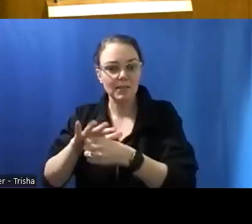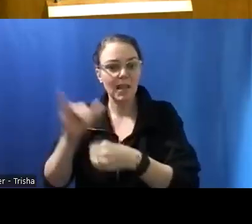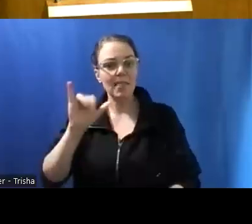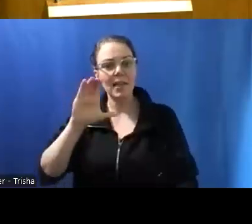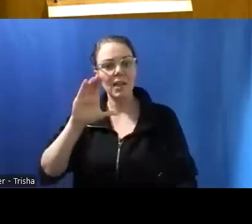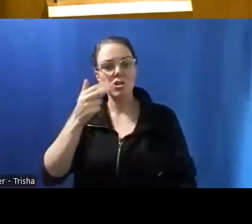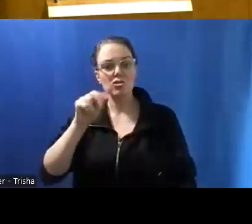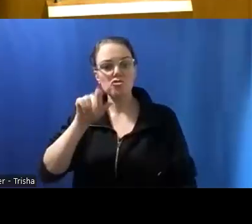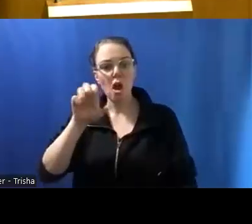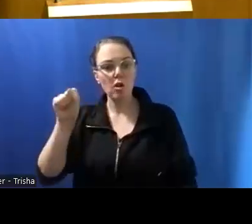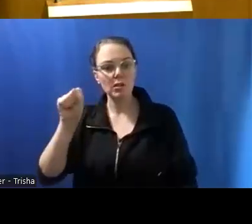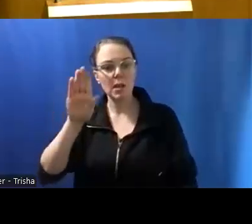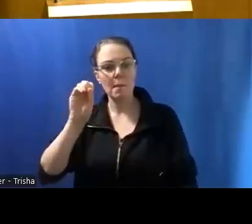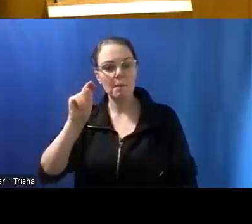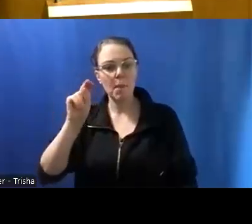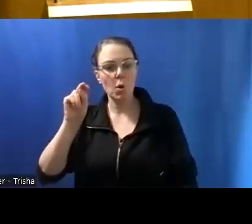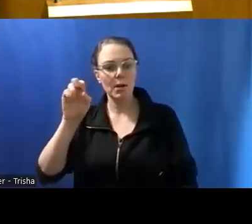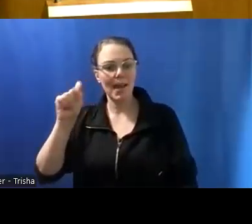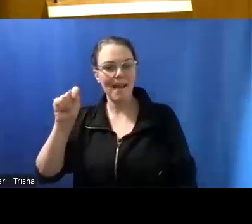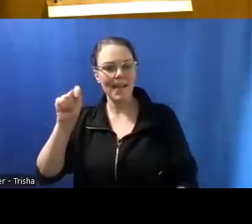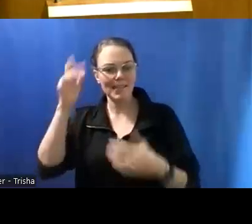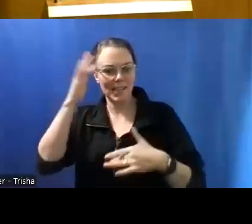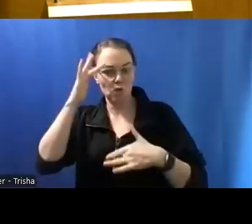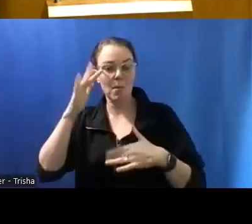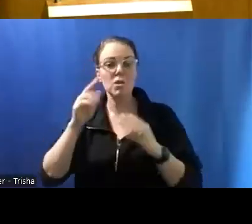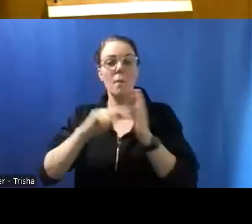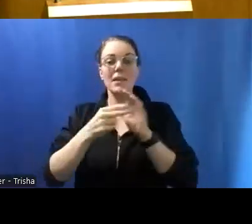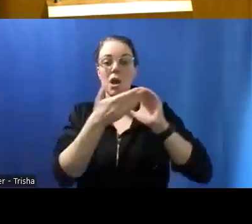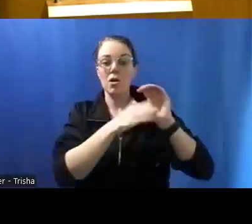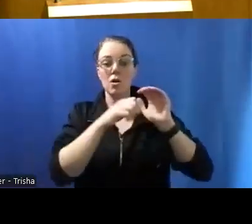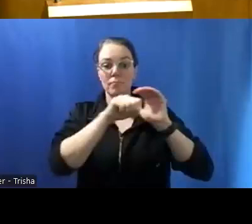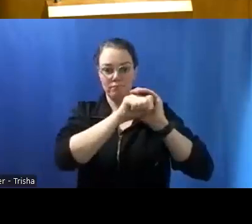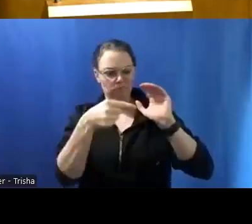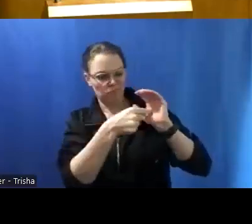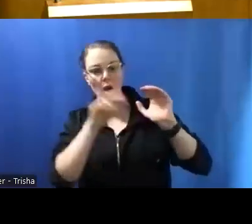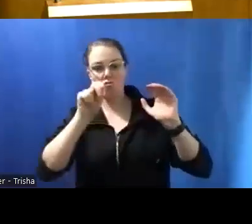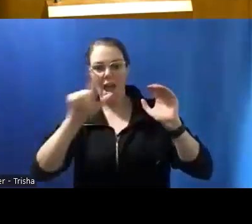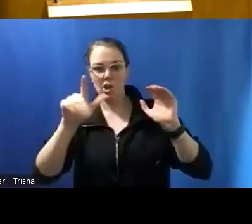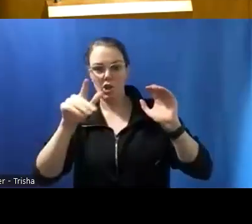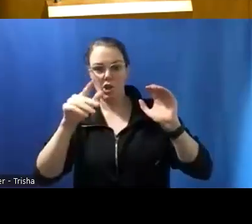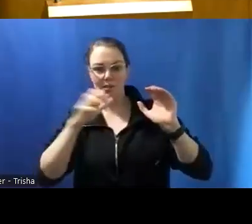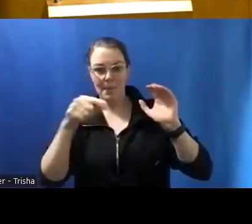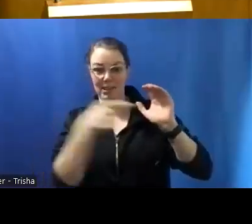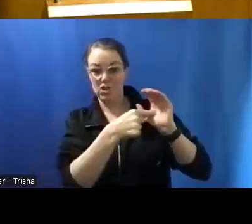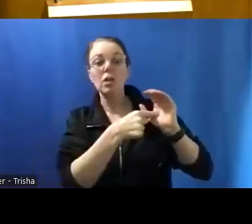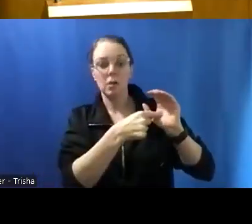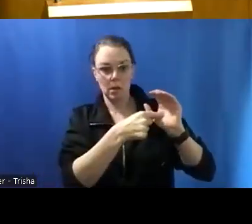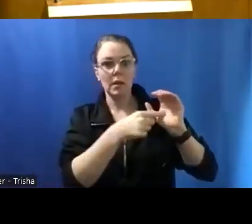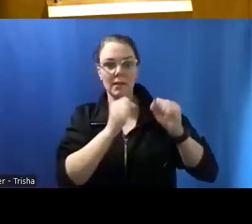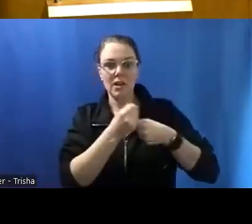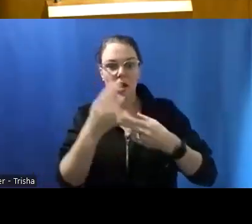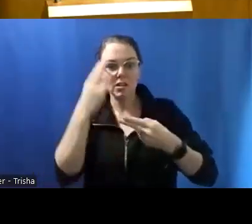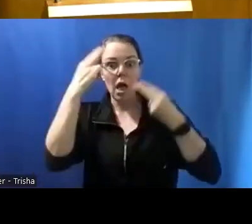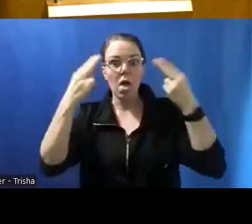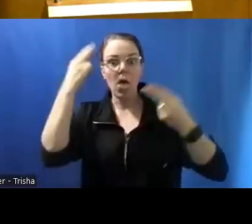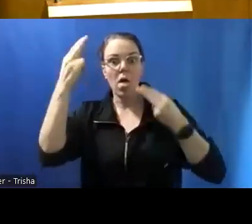syndrome, where people who have retinal damage, for example, often will start to hallucinate. It's as if, like when you